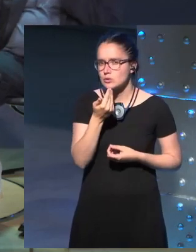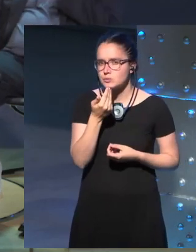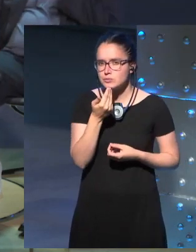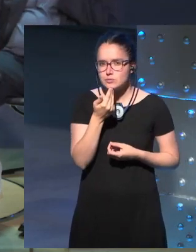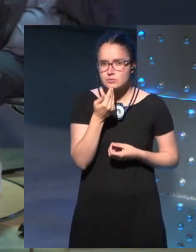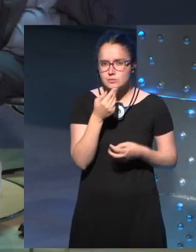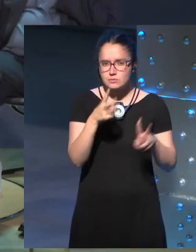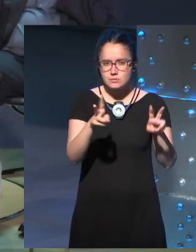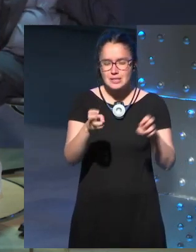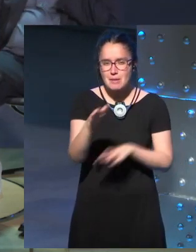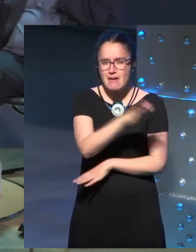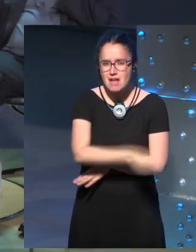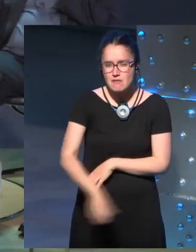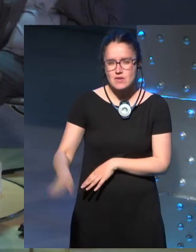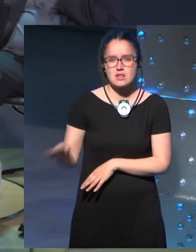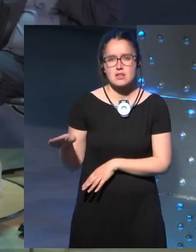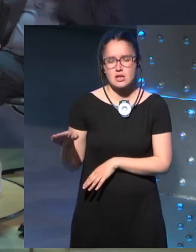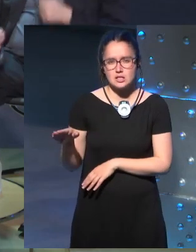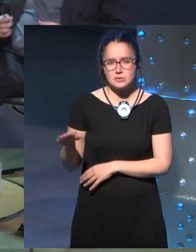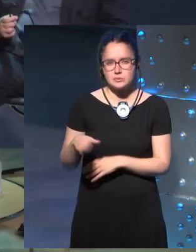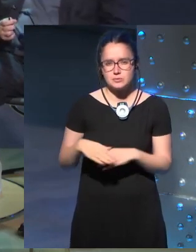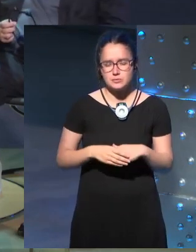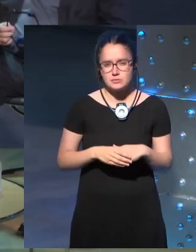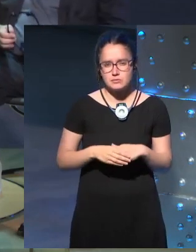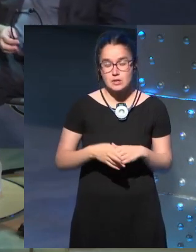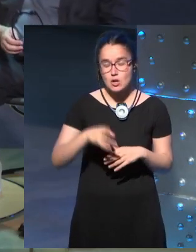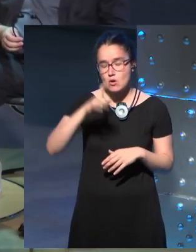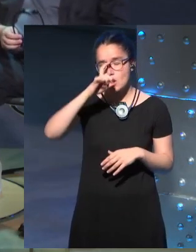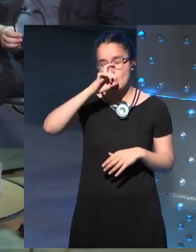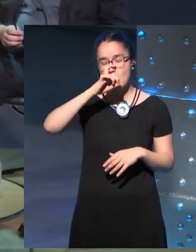childhood and memory, and